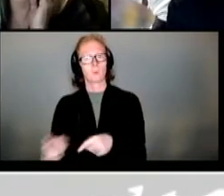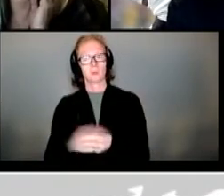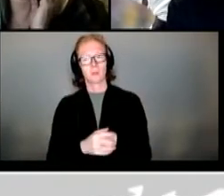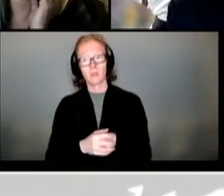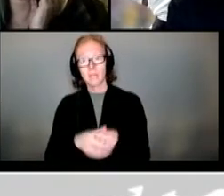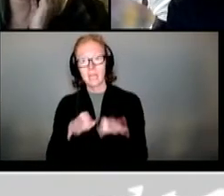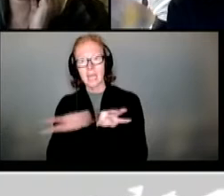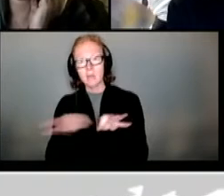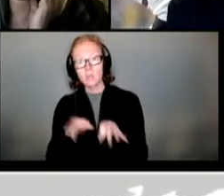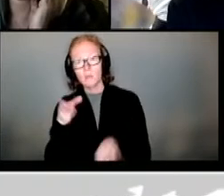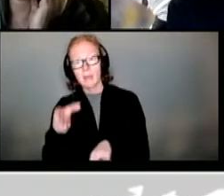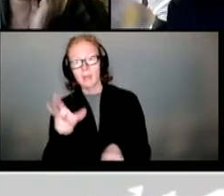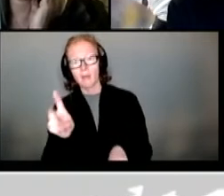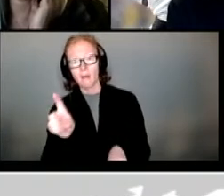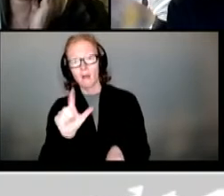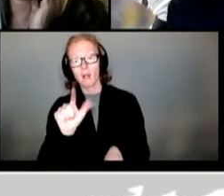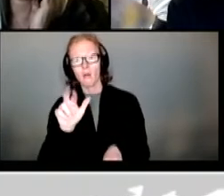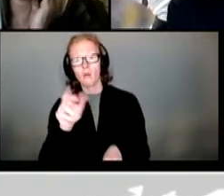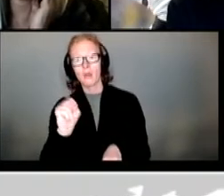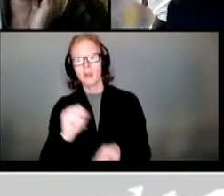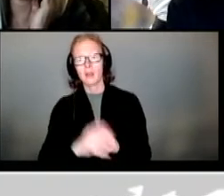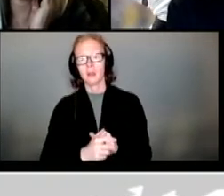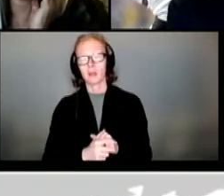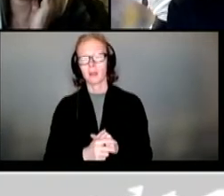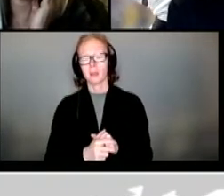Captioner, are you there, Lauren?